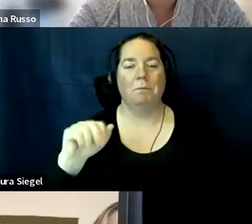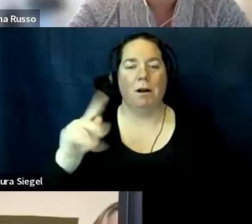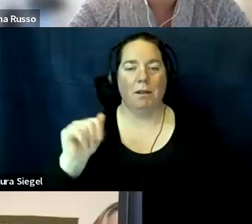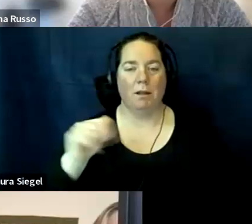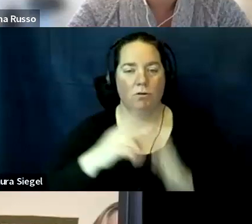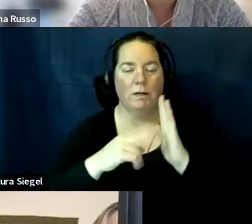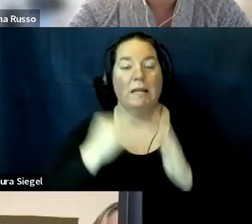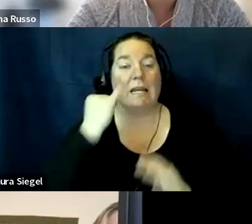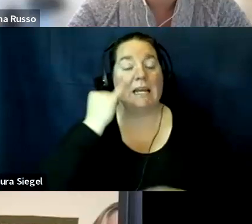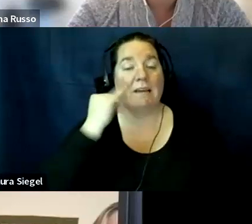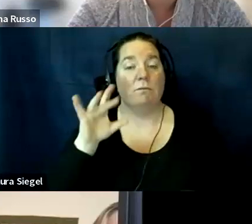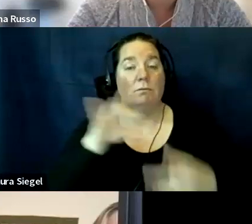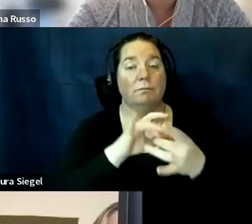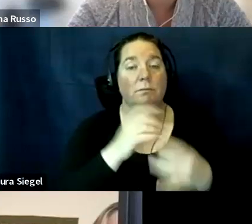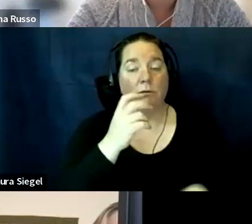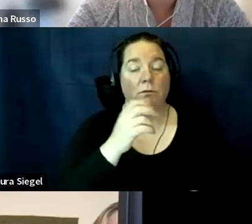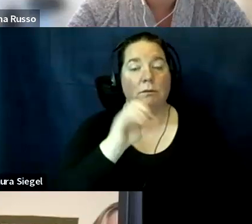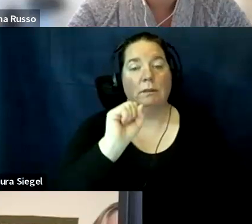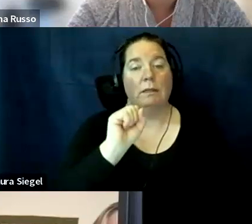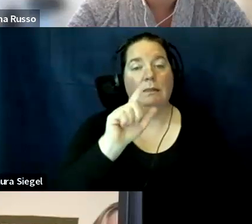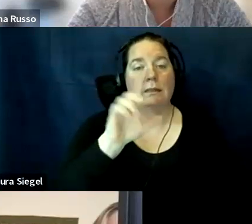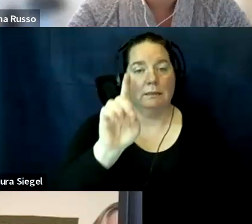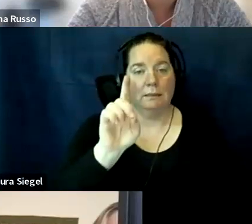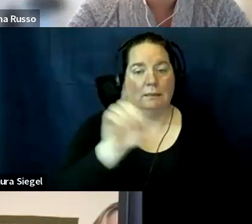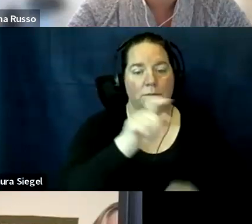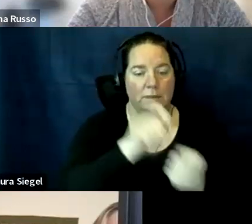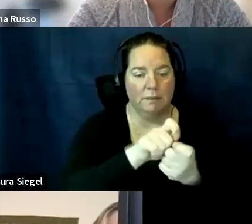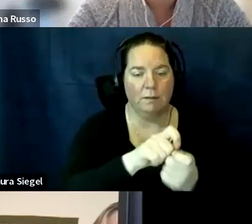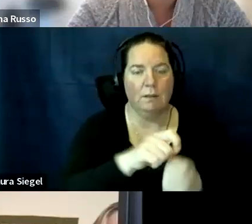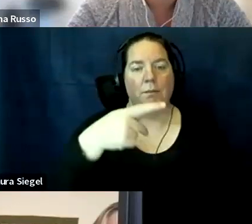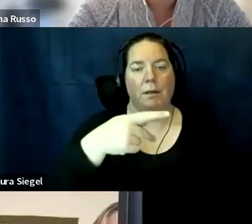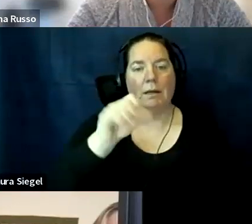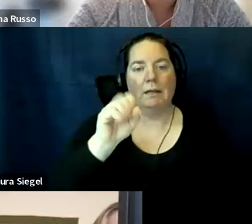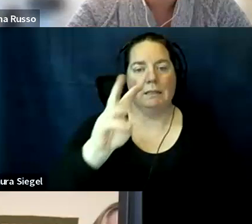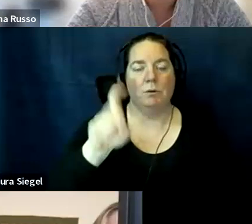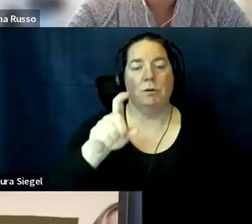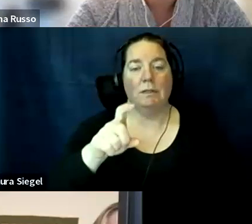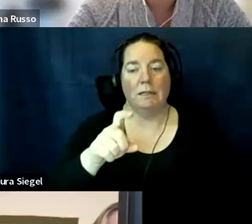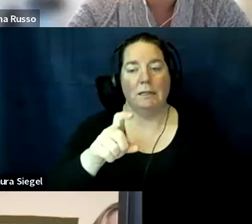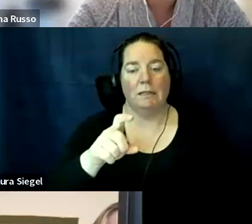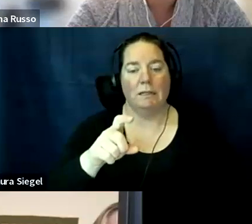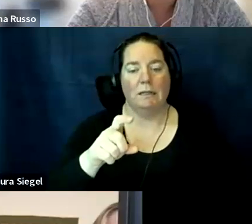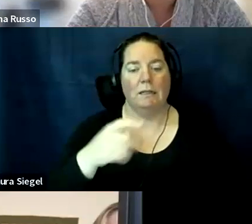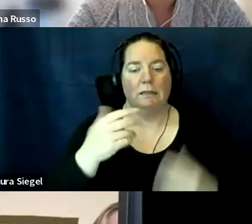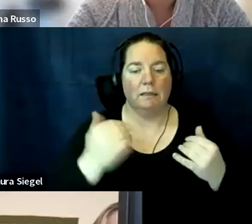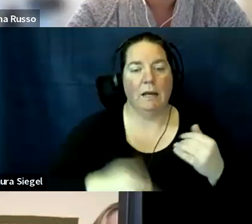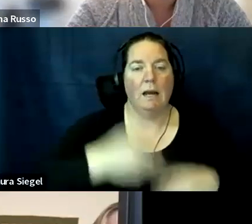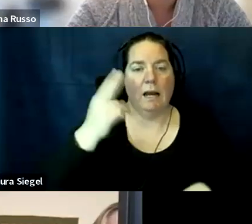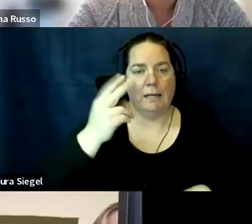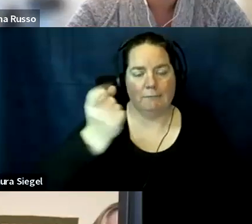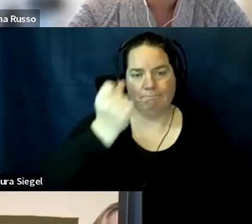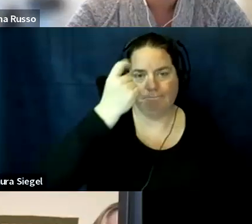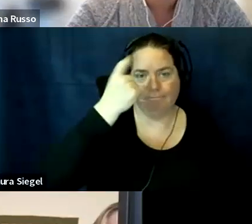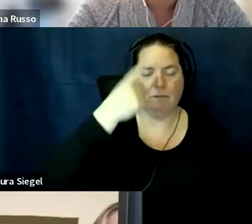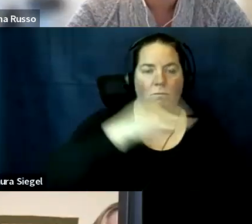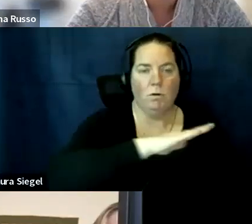If related to speech to SLD specifically, a PSW would need and exist high cognition across all